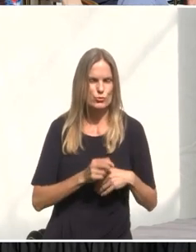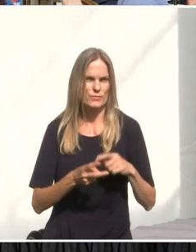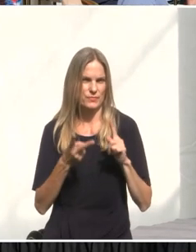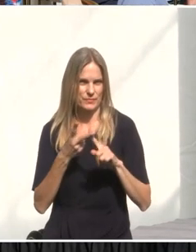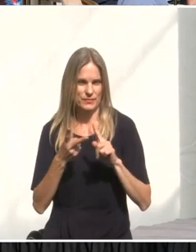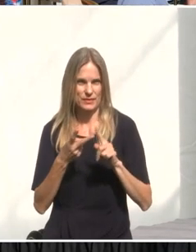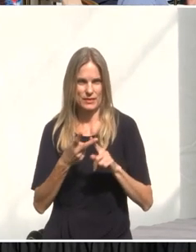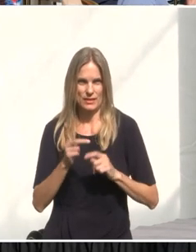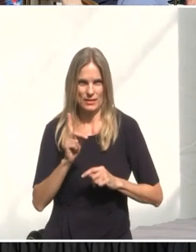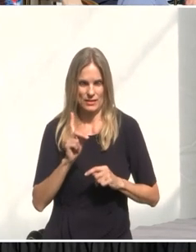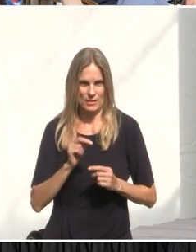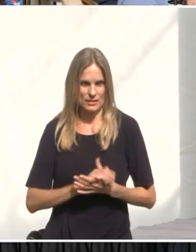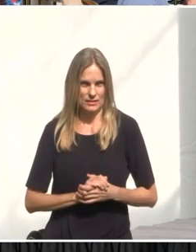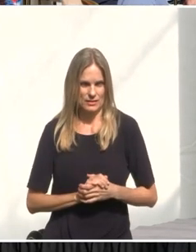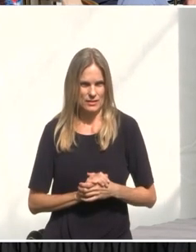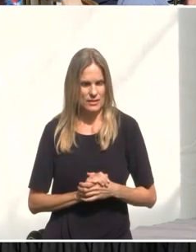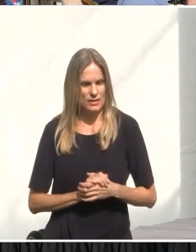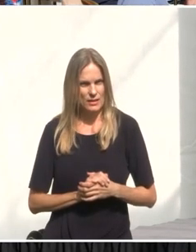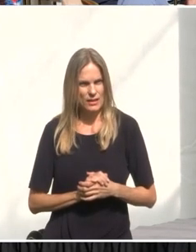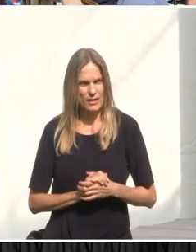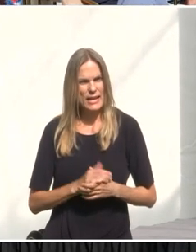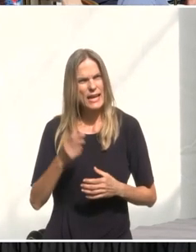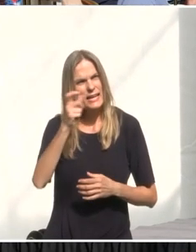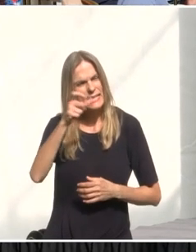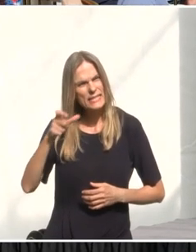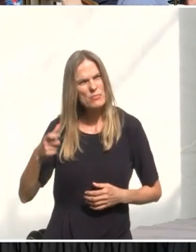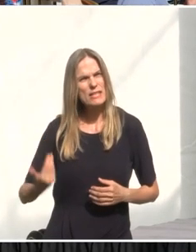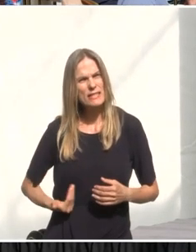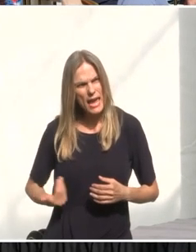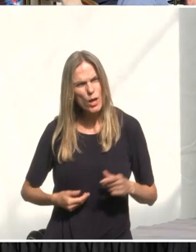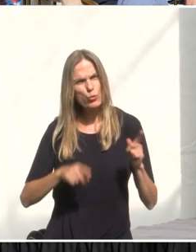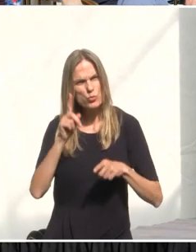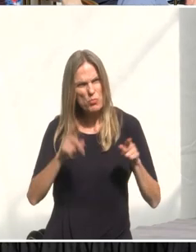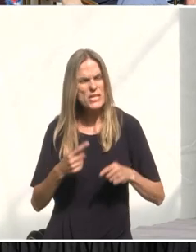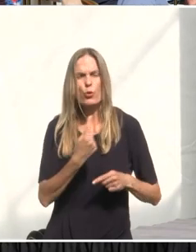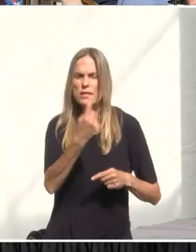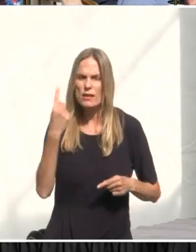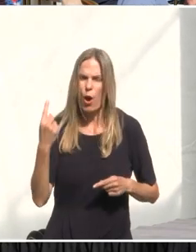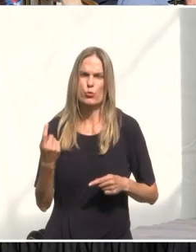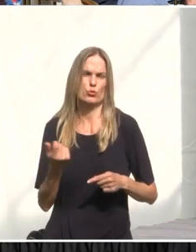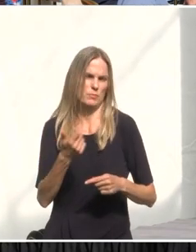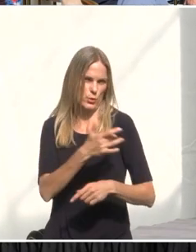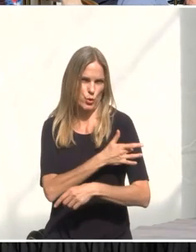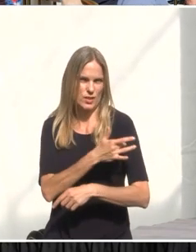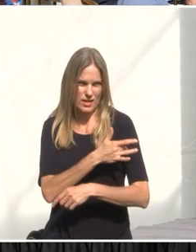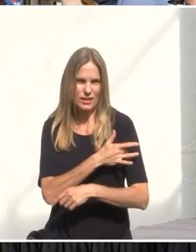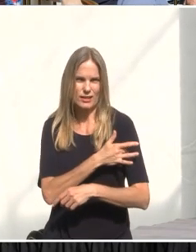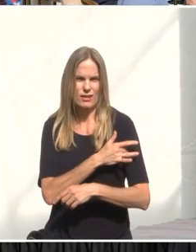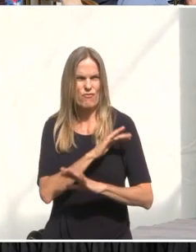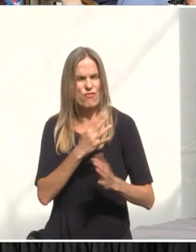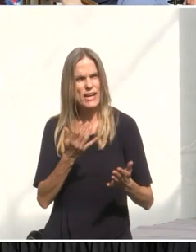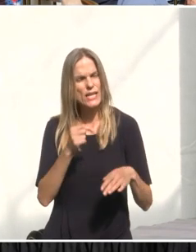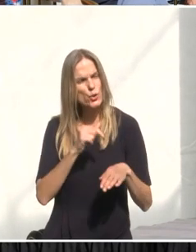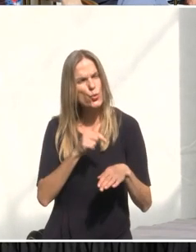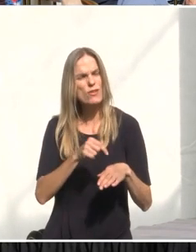is that there are points in people's lives that they are weak. And there are things that you just can't push through, and men try